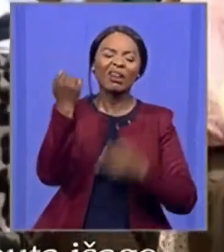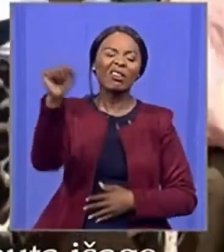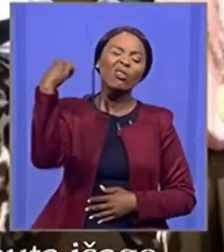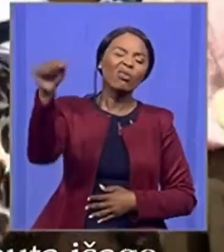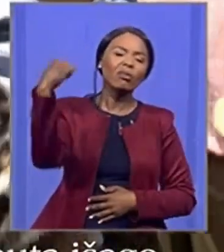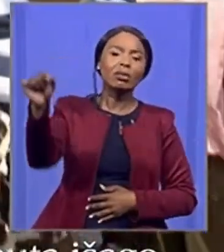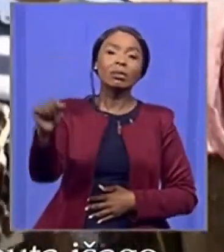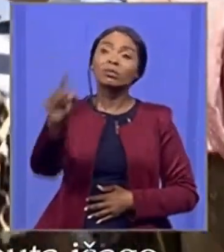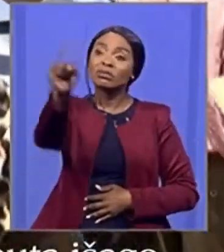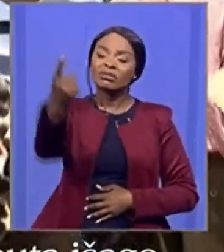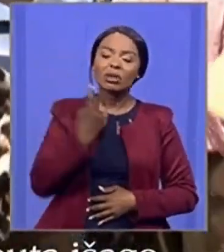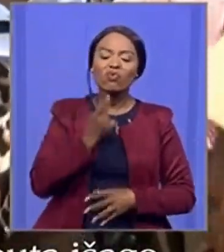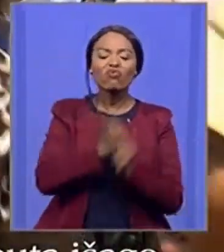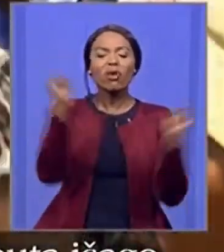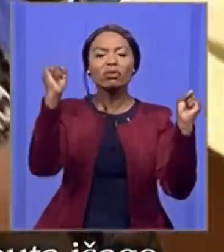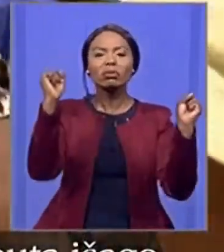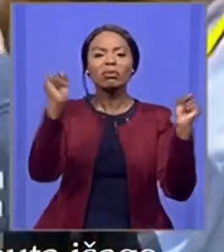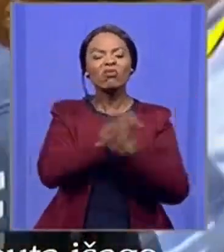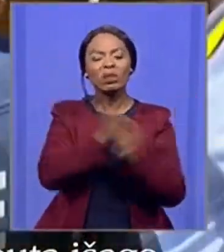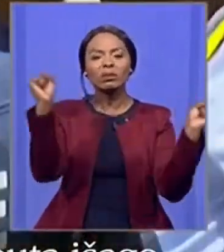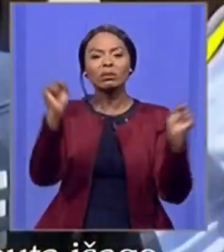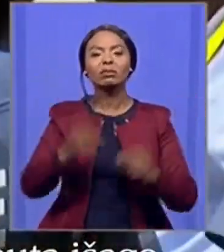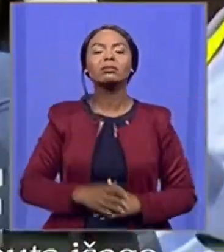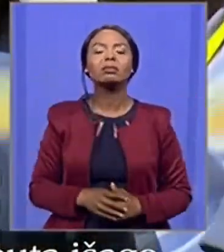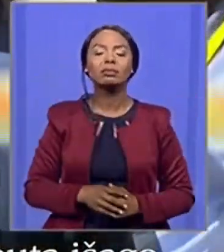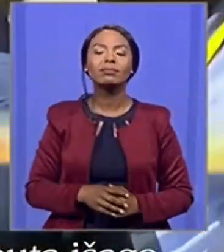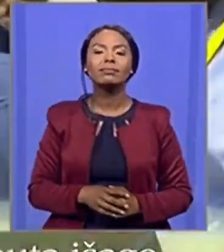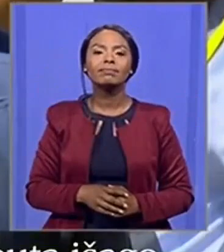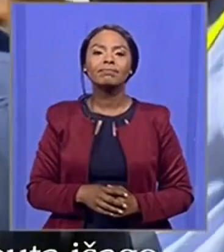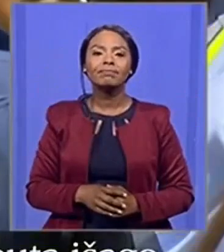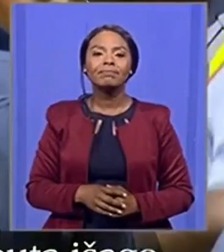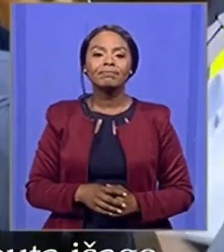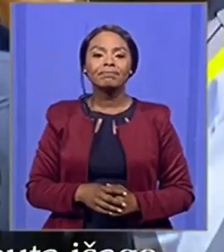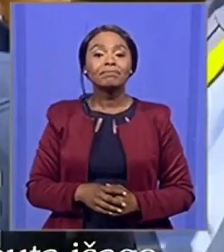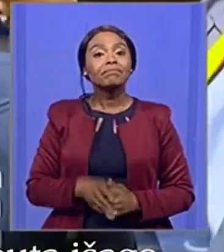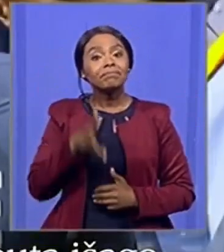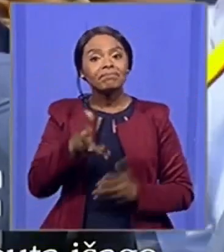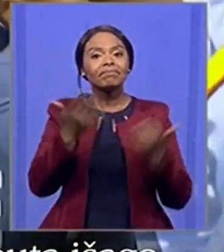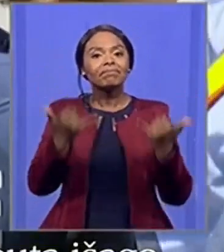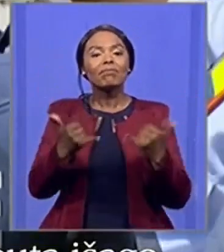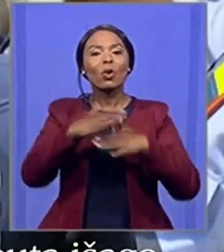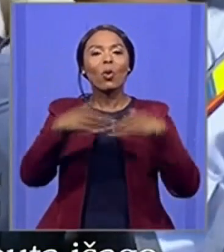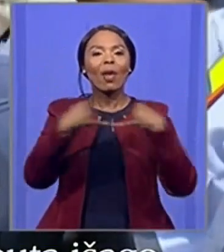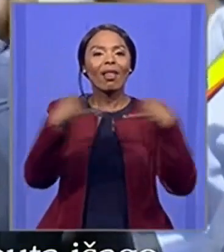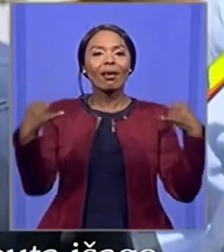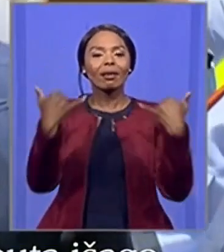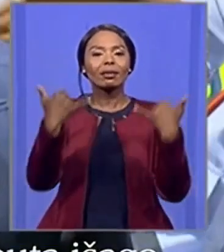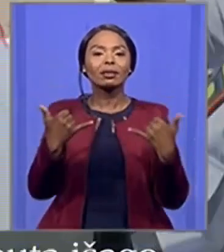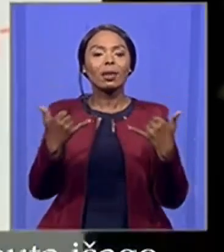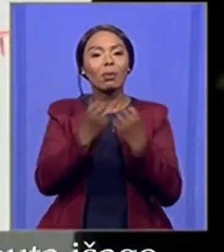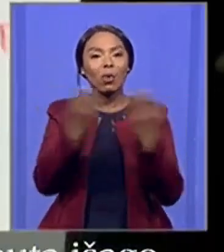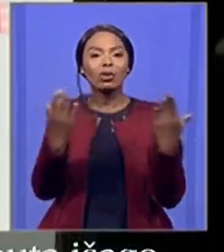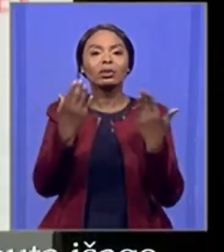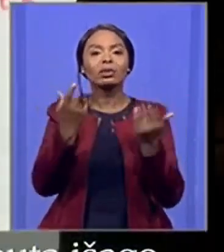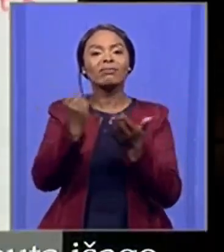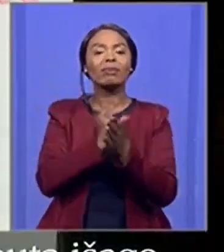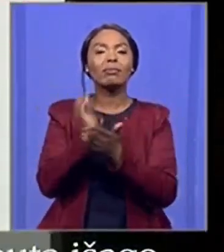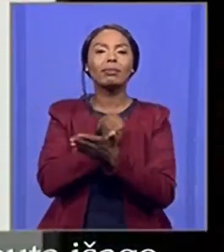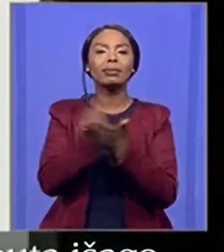a tlo tsenang mo ba ka setle yes. Ka kakaretšo ka nageng boengwadišo bja online bo fihleletše palo ya dikete